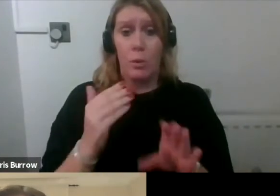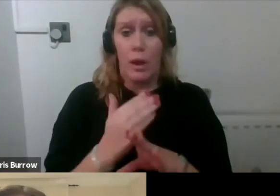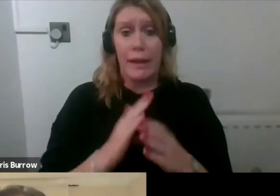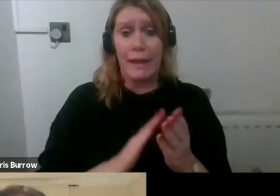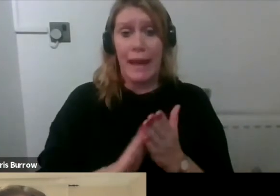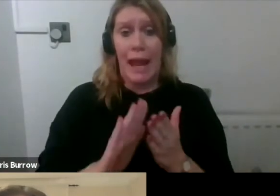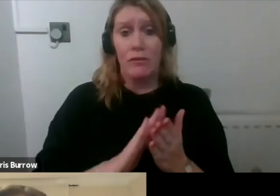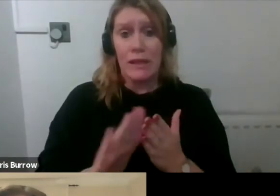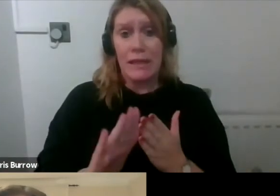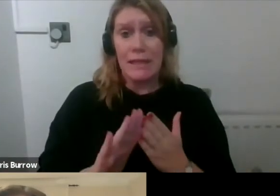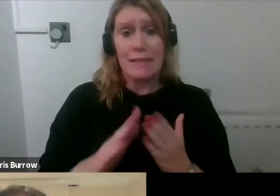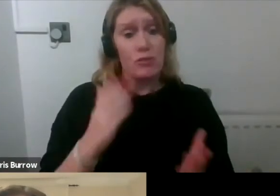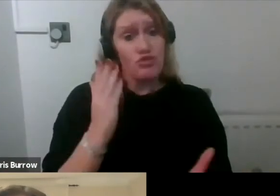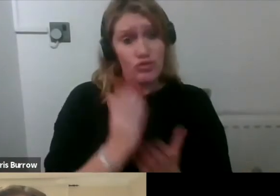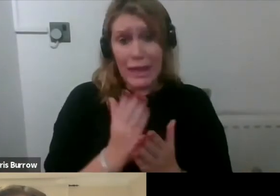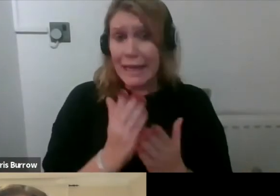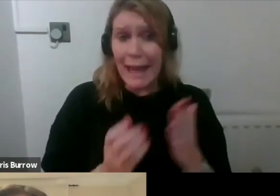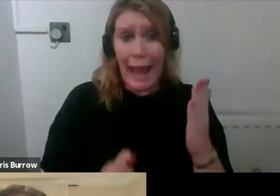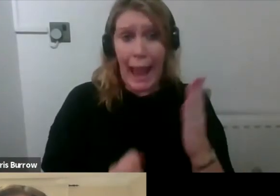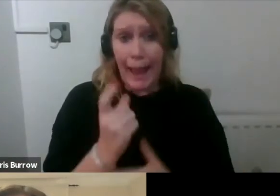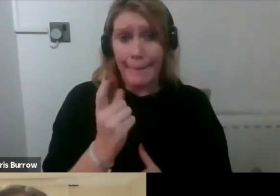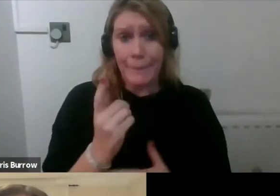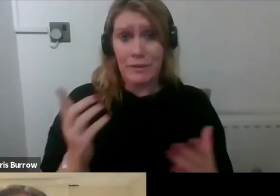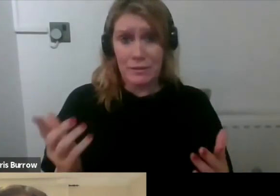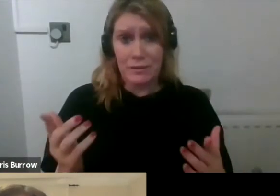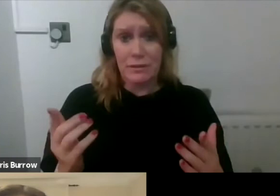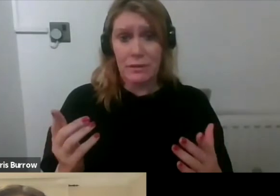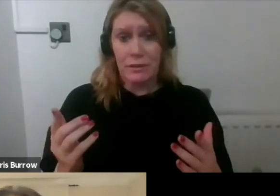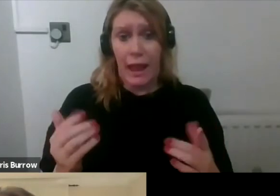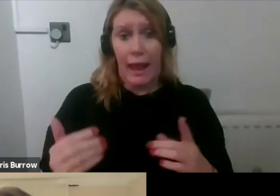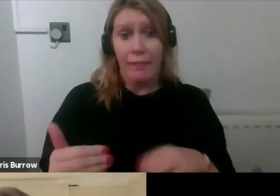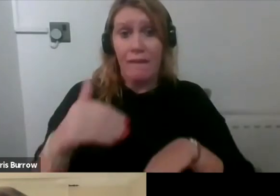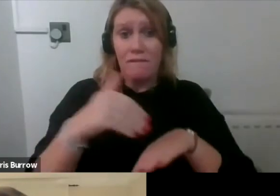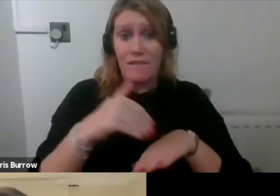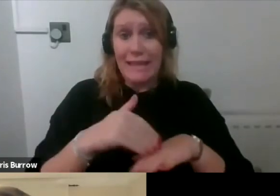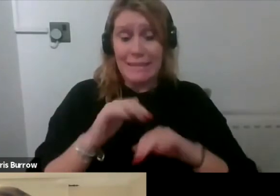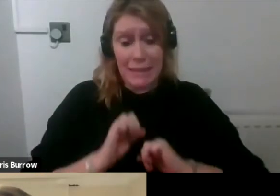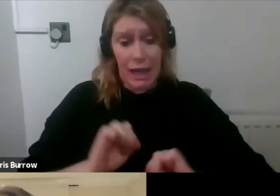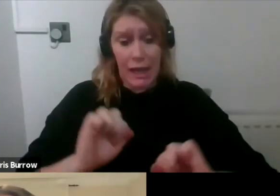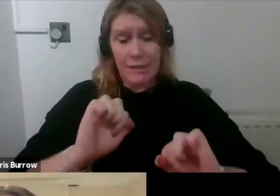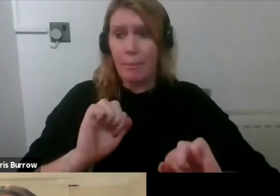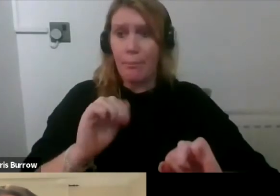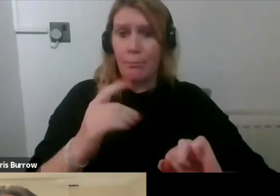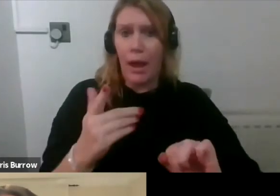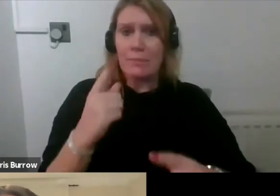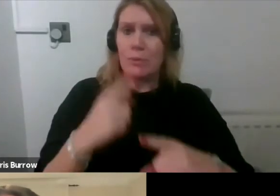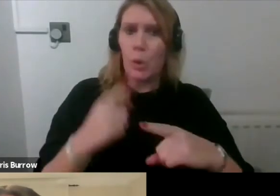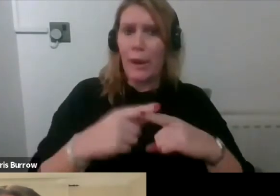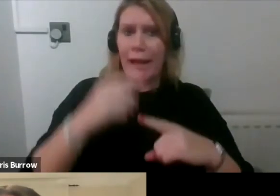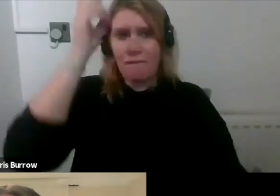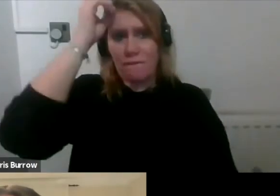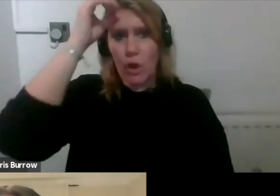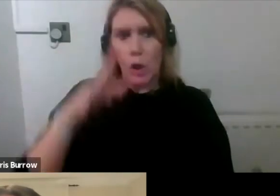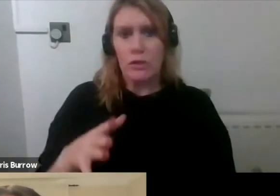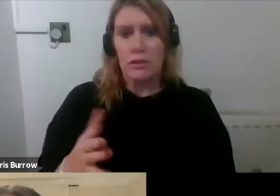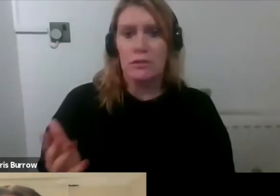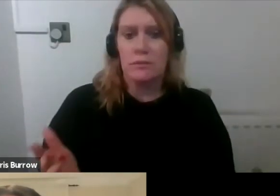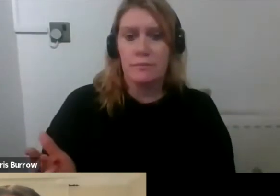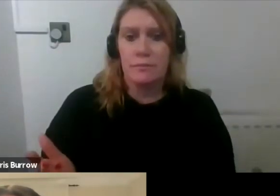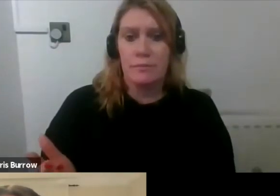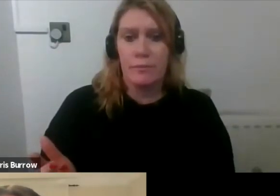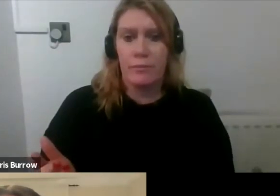things really did touch us. yeah. And yet it's been so quickly forgotten. It has, and it all went into the